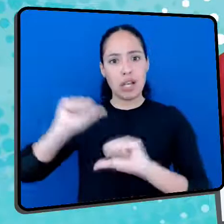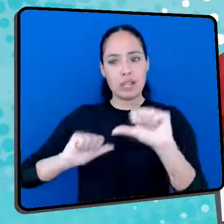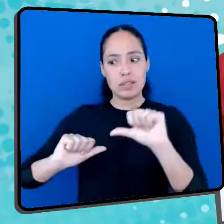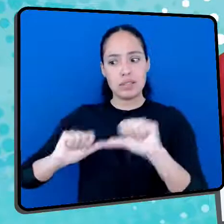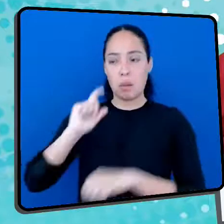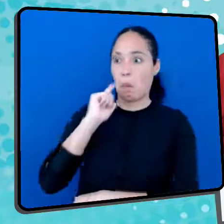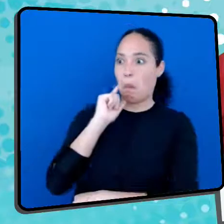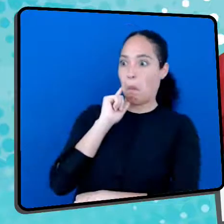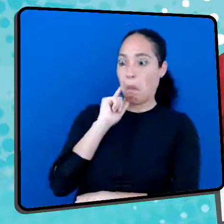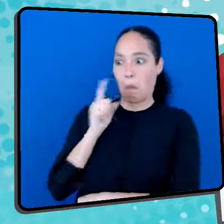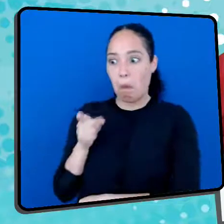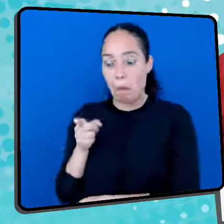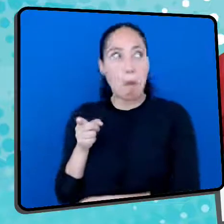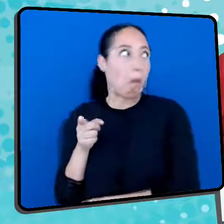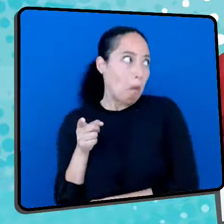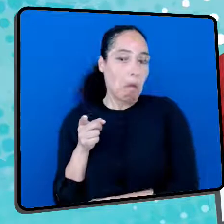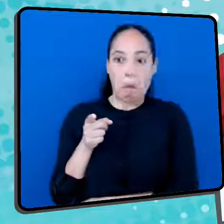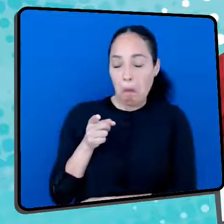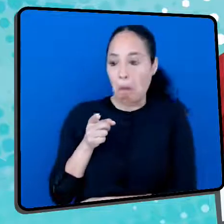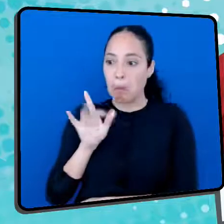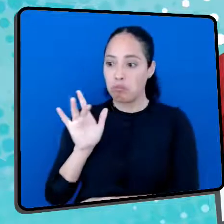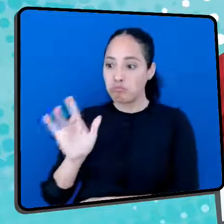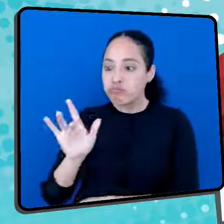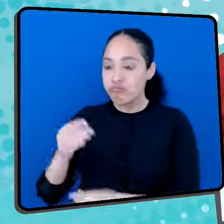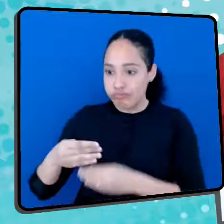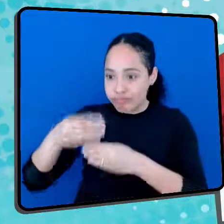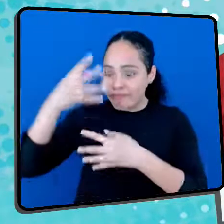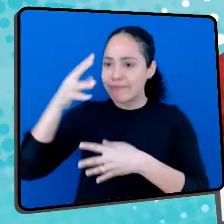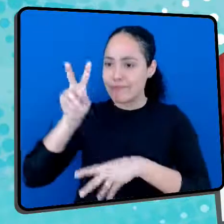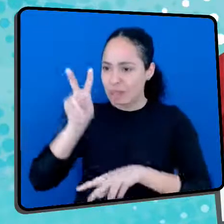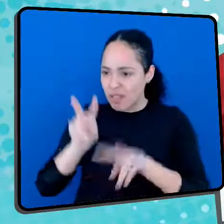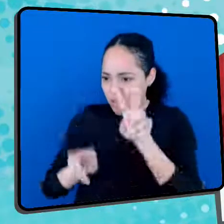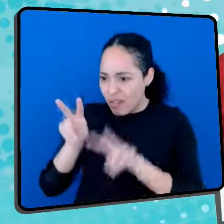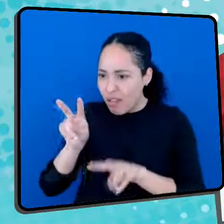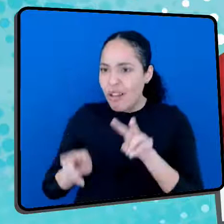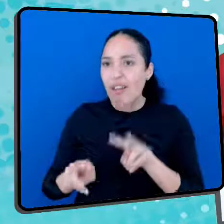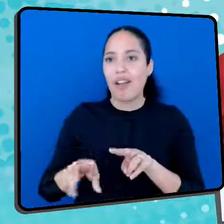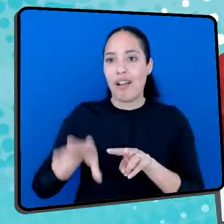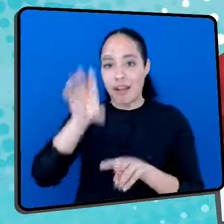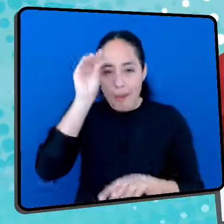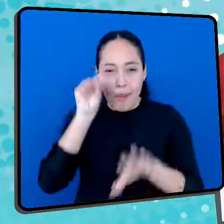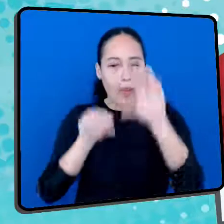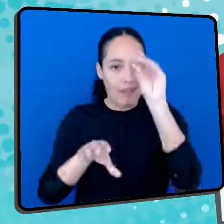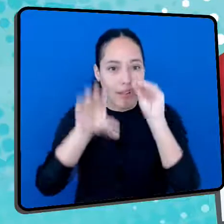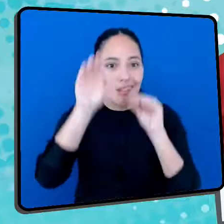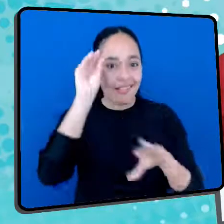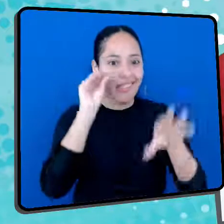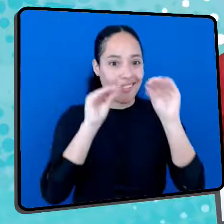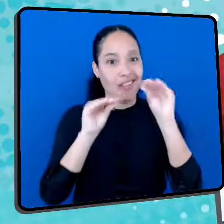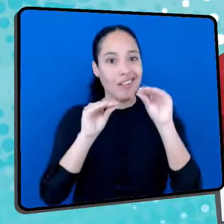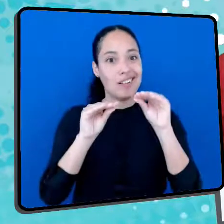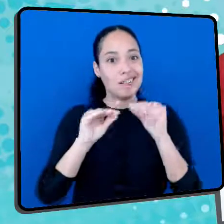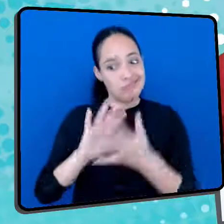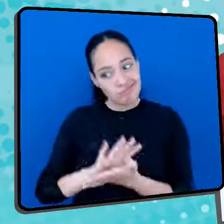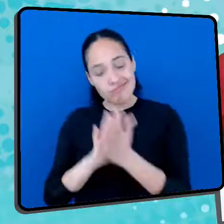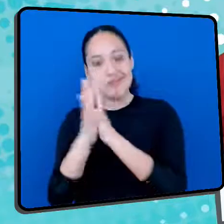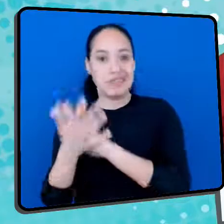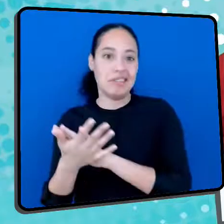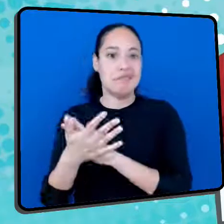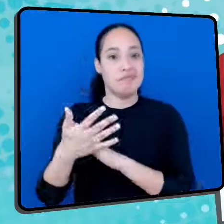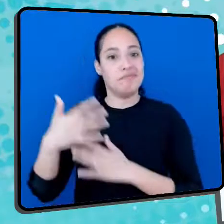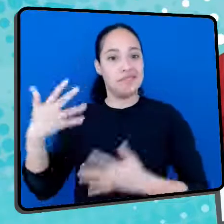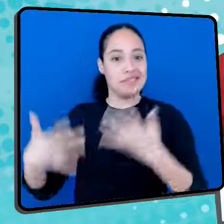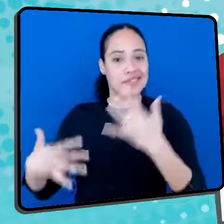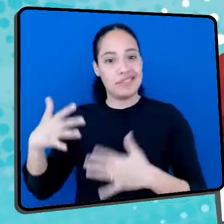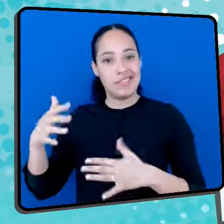And that's how I started with data science and AI. My first final project for the first